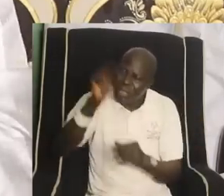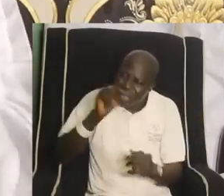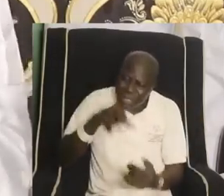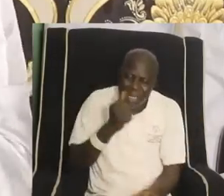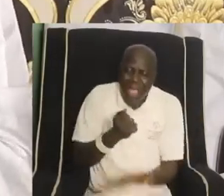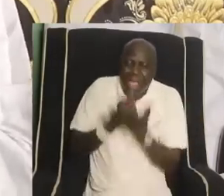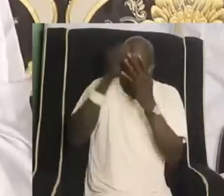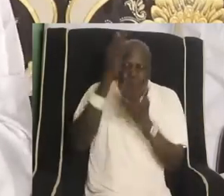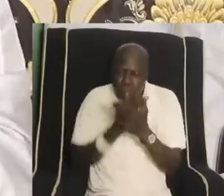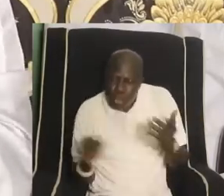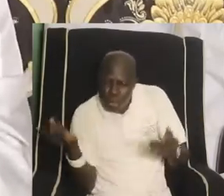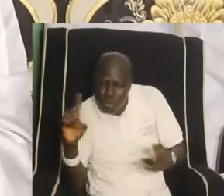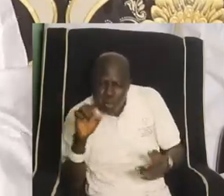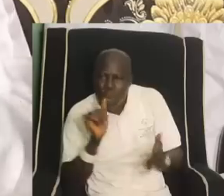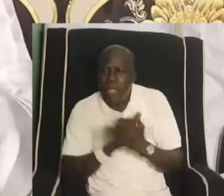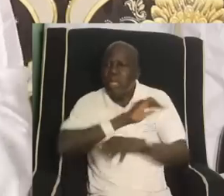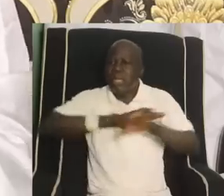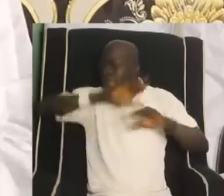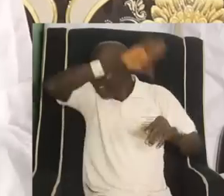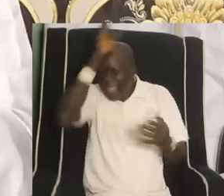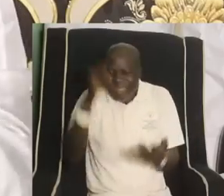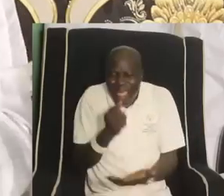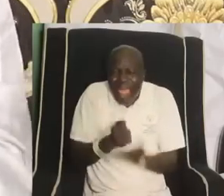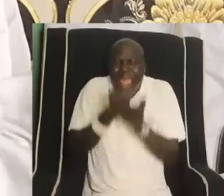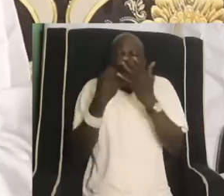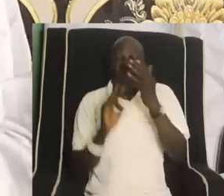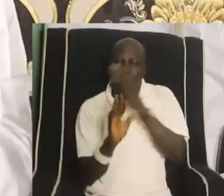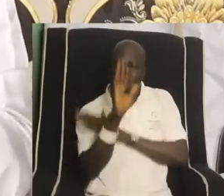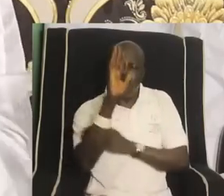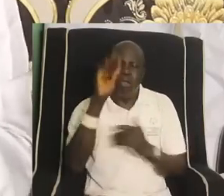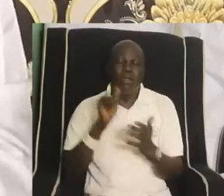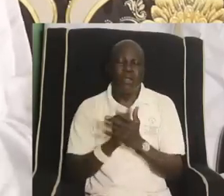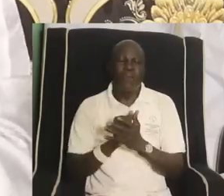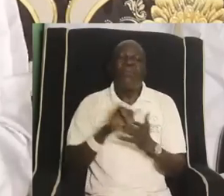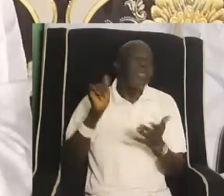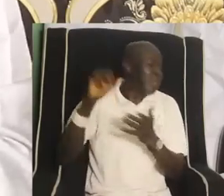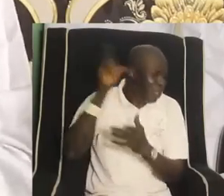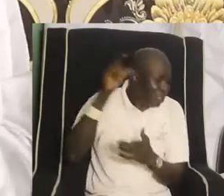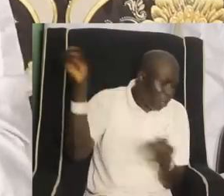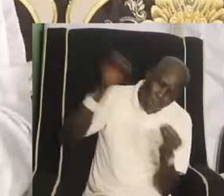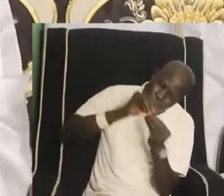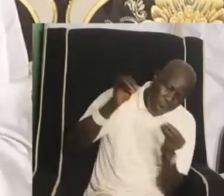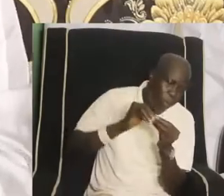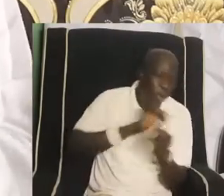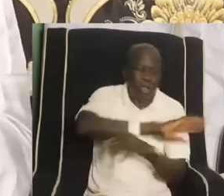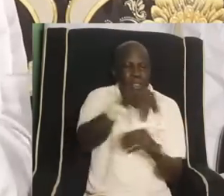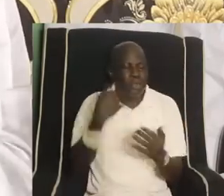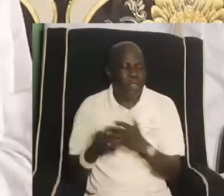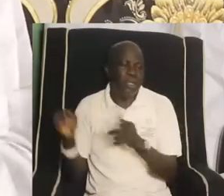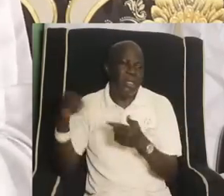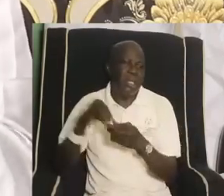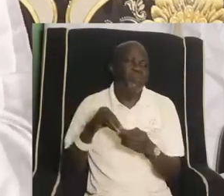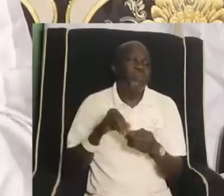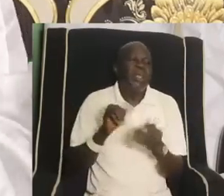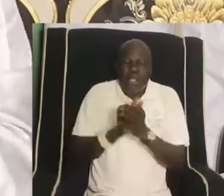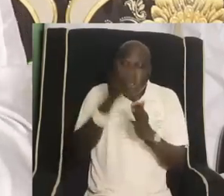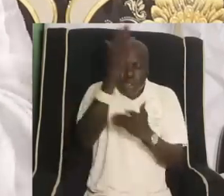Listen, you need to maintain some equipment. You need the help of God. Listen to